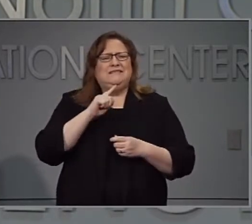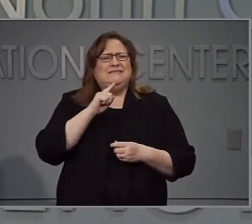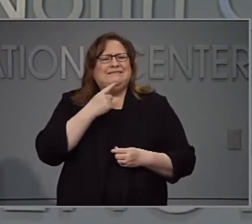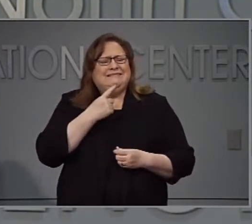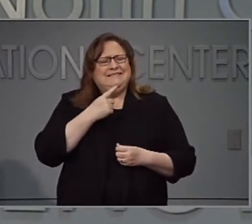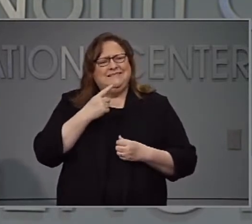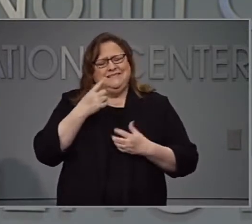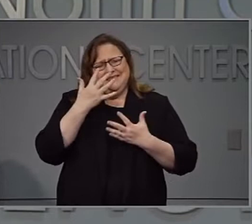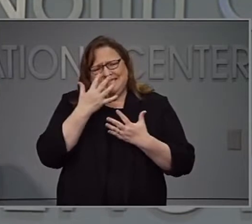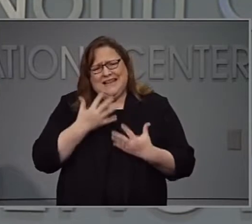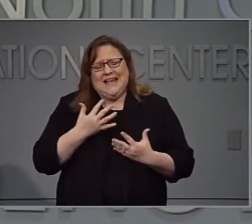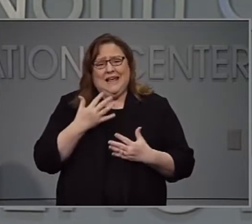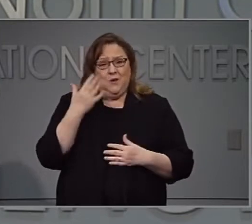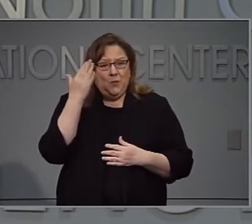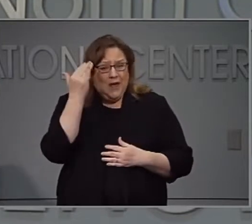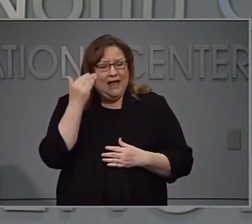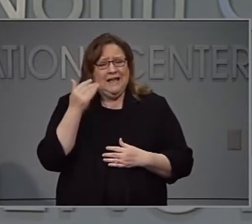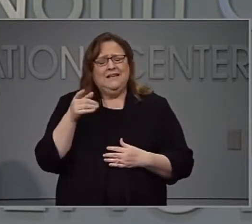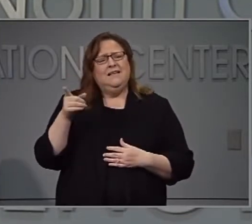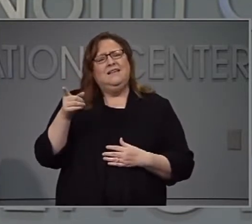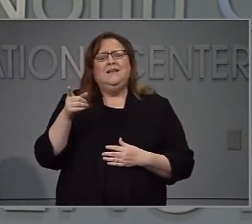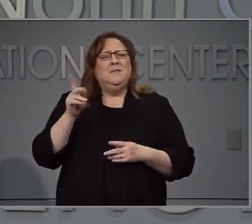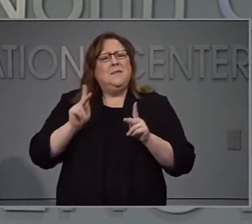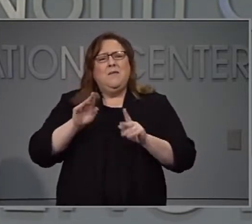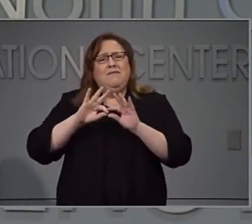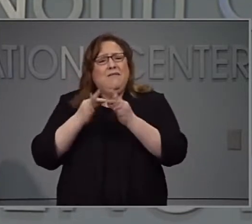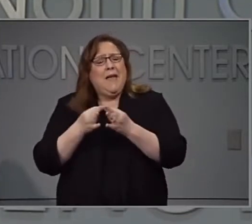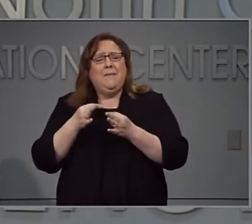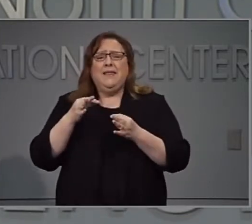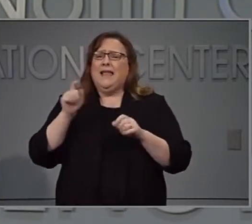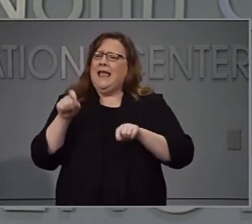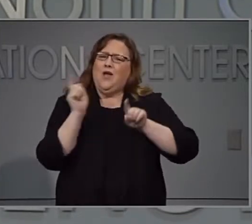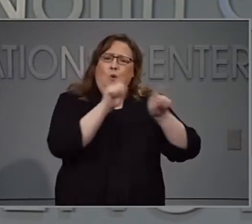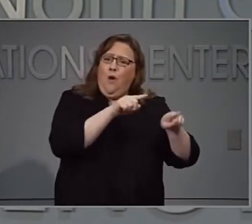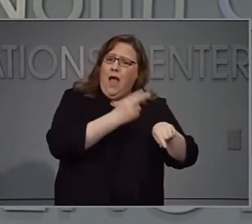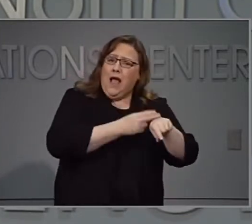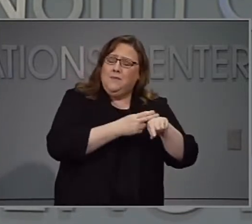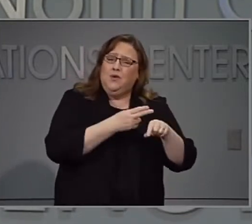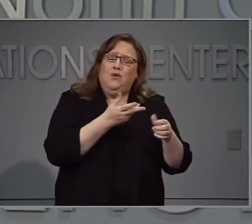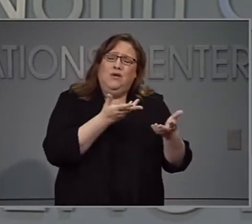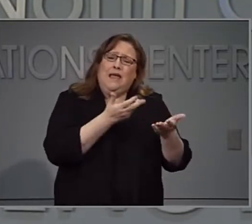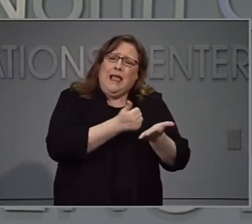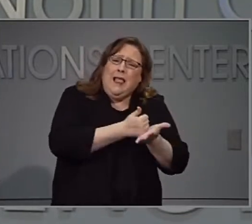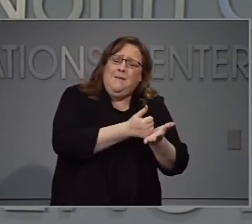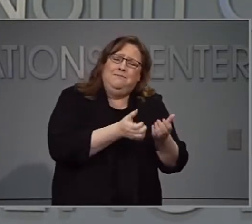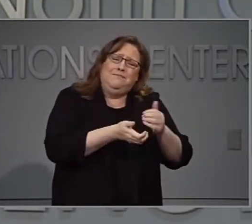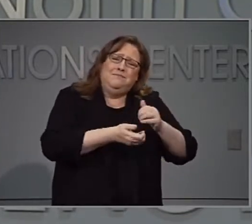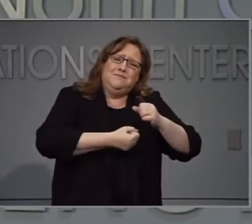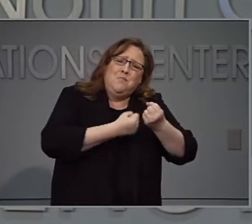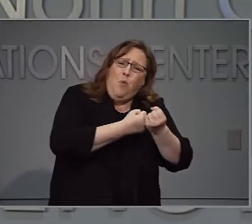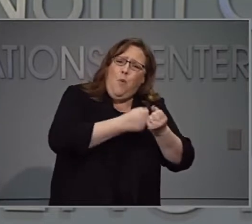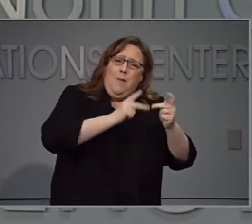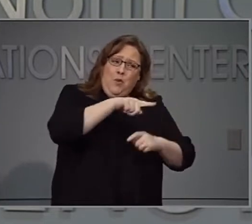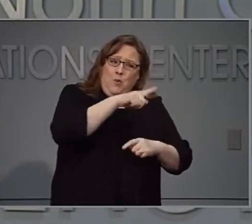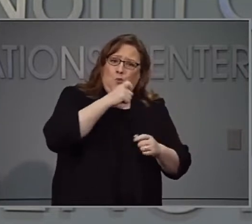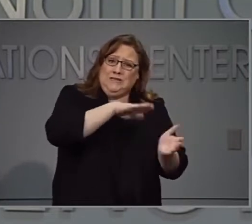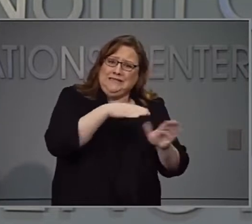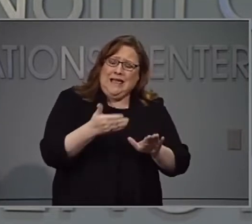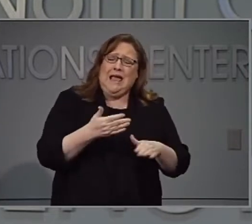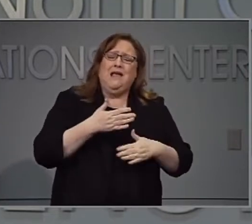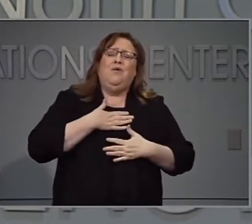at the bedside, and we continue to hold all of those suffering from this virus in our